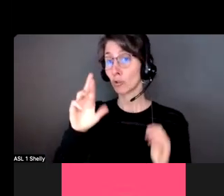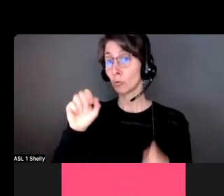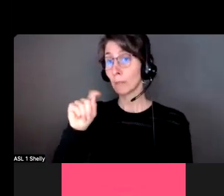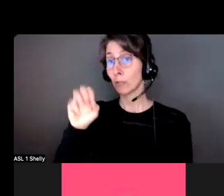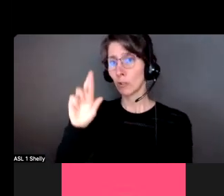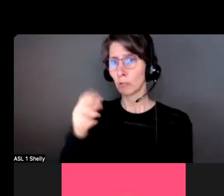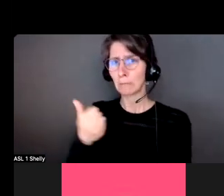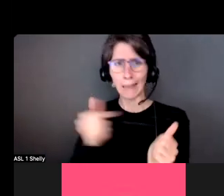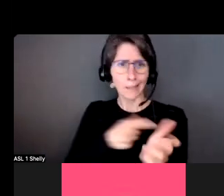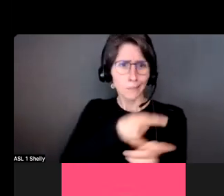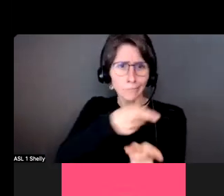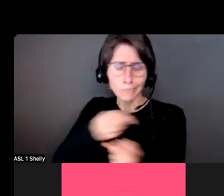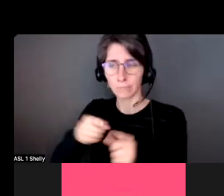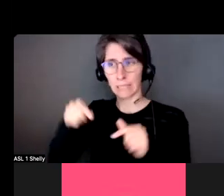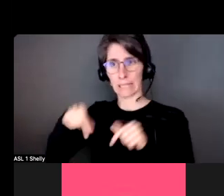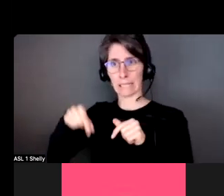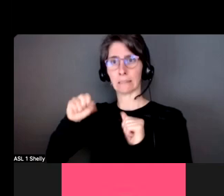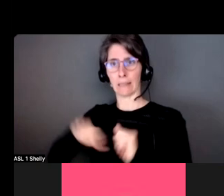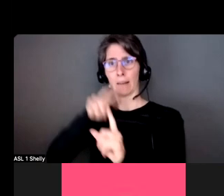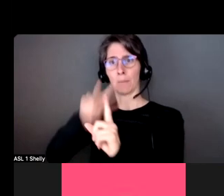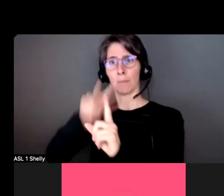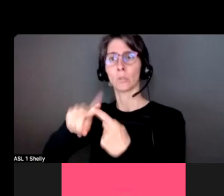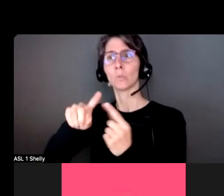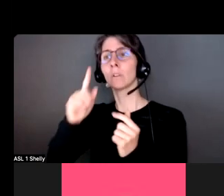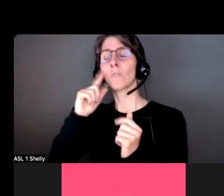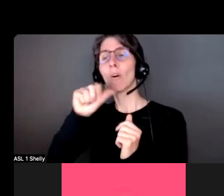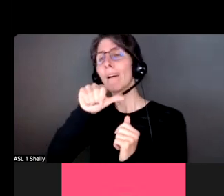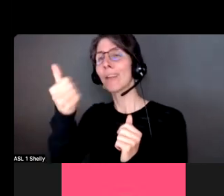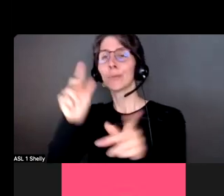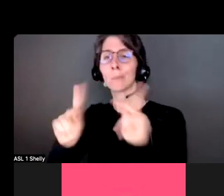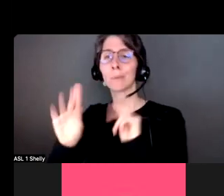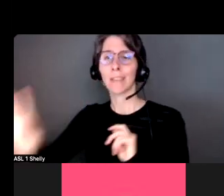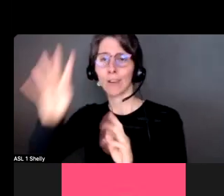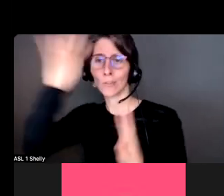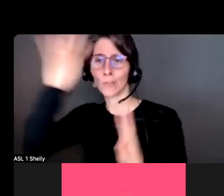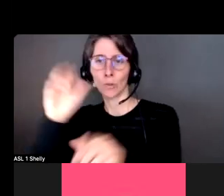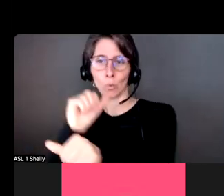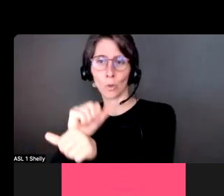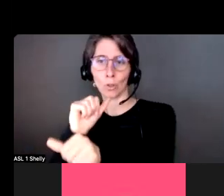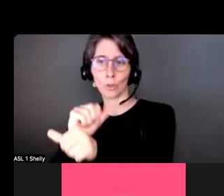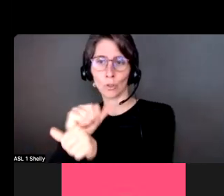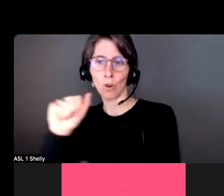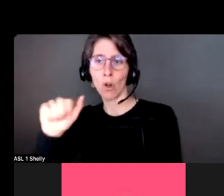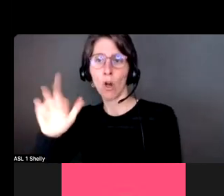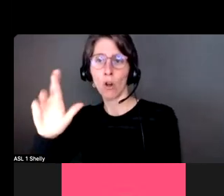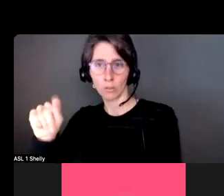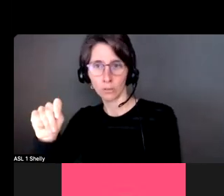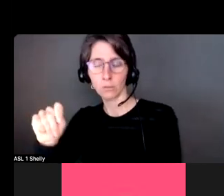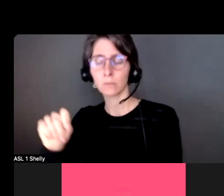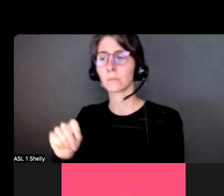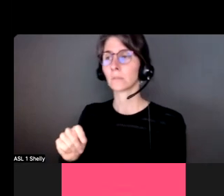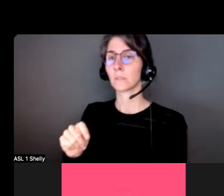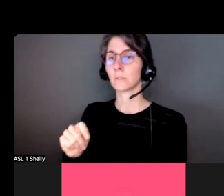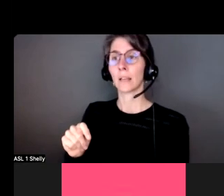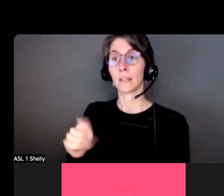there's ways to consider this for other people's work and describing things that may be